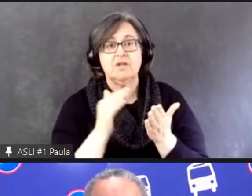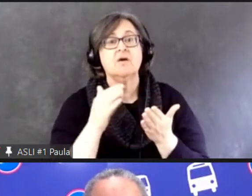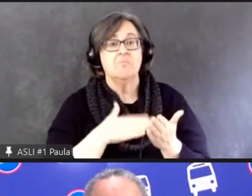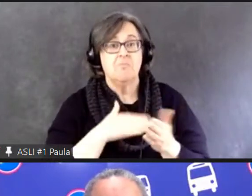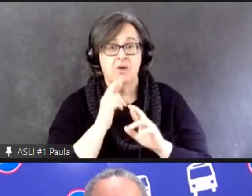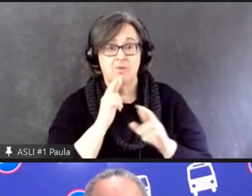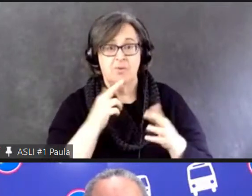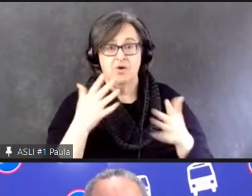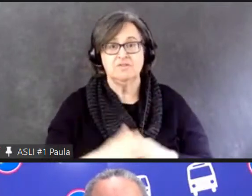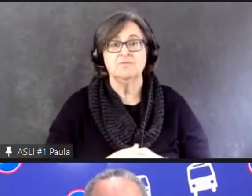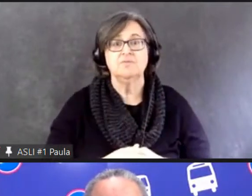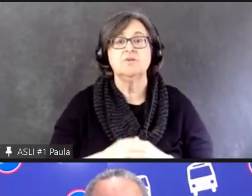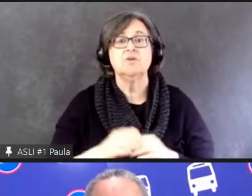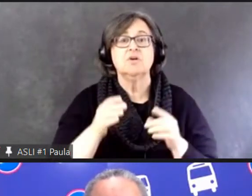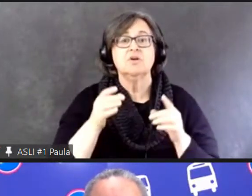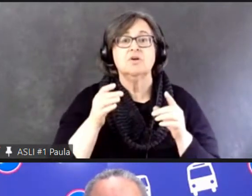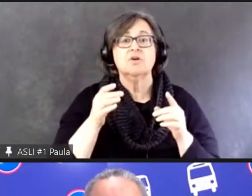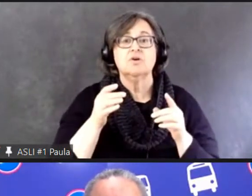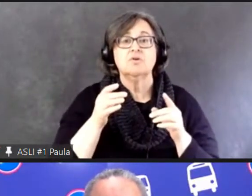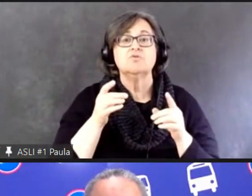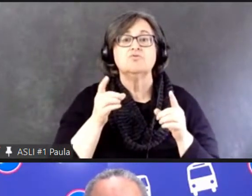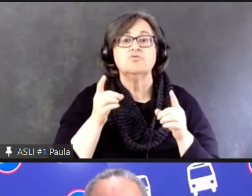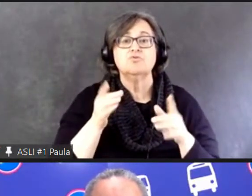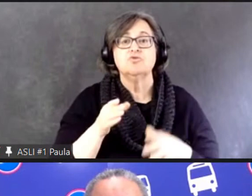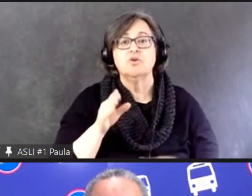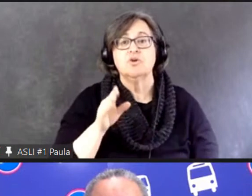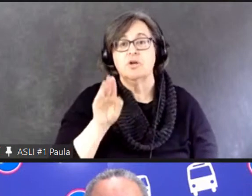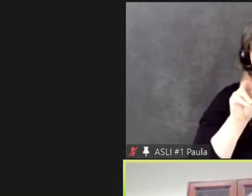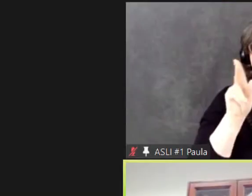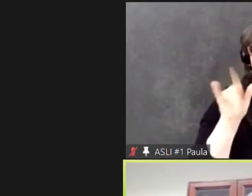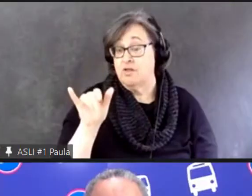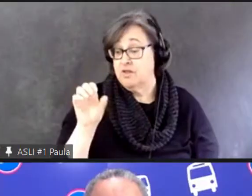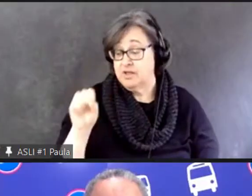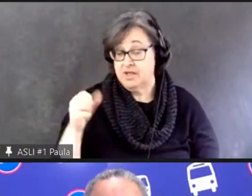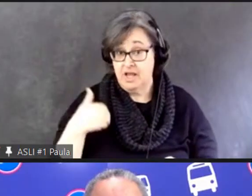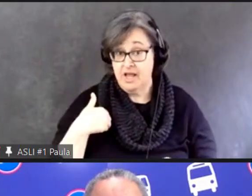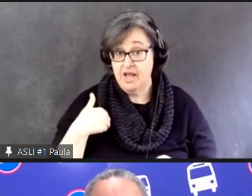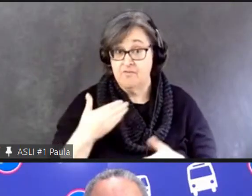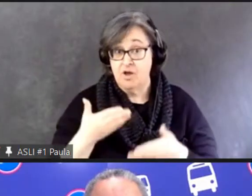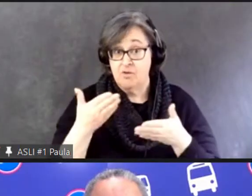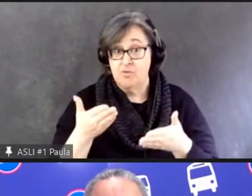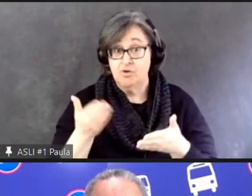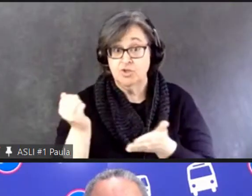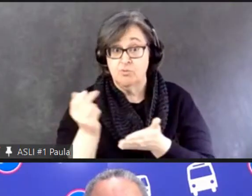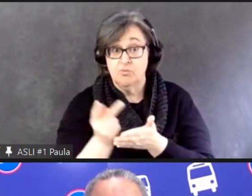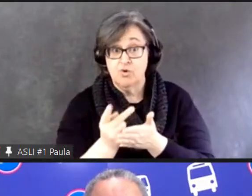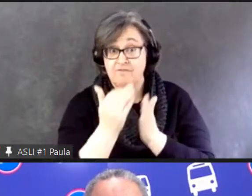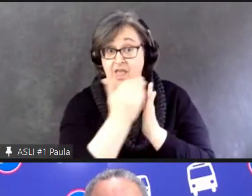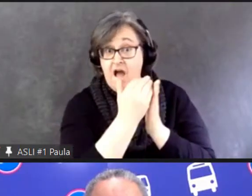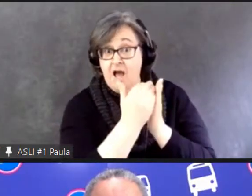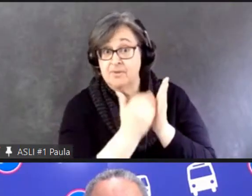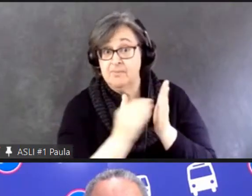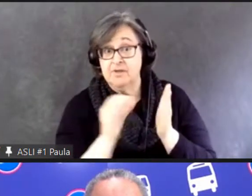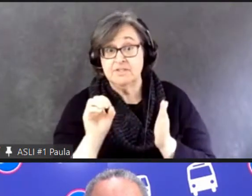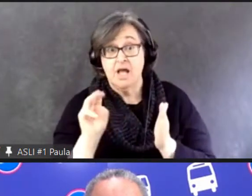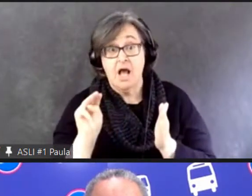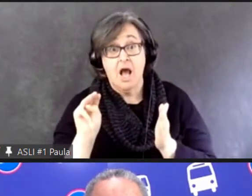Thank you, Director Irvine. May I now have a motion to approve the Omnibus as stated by Director Irvine?